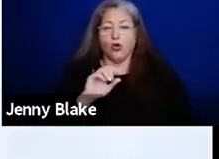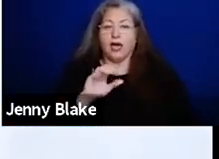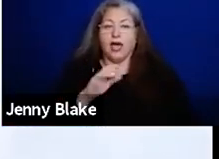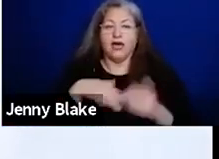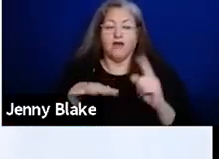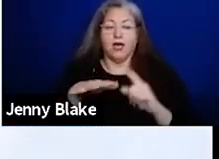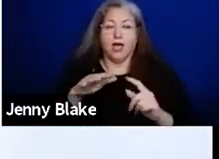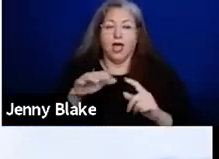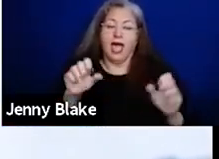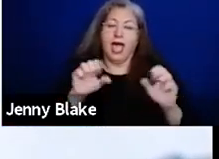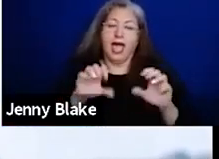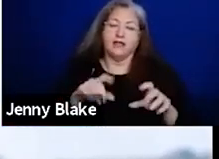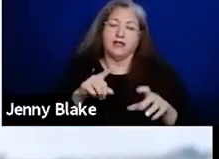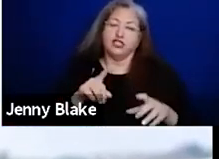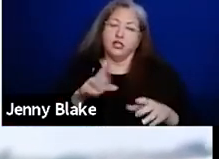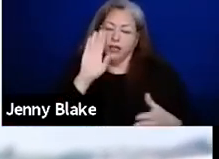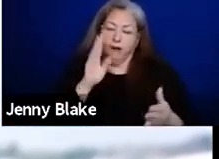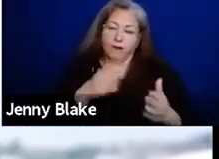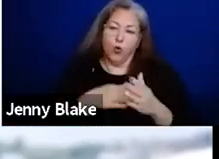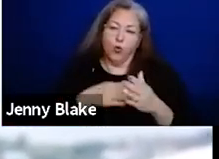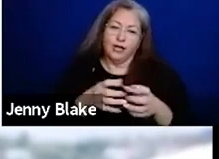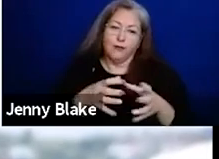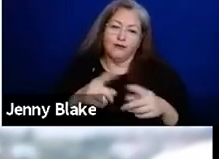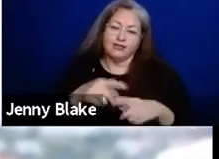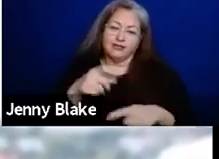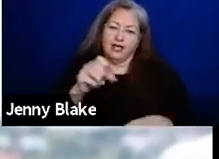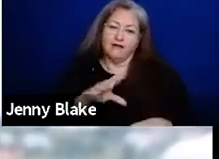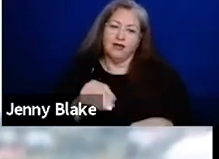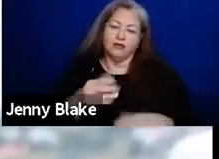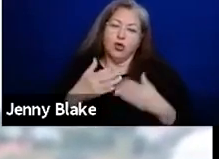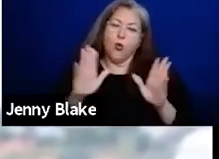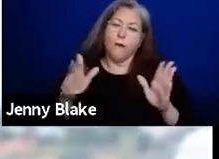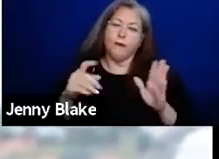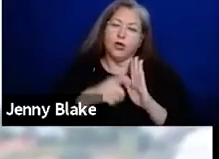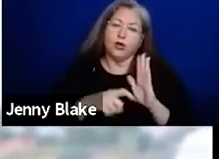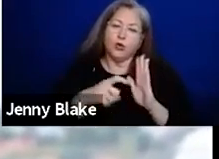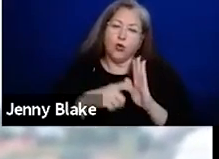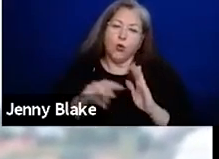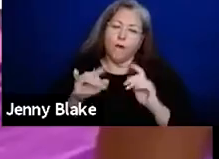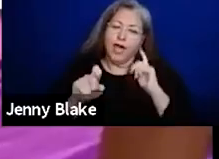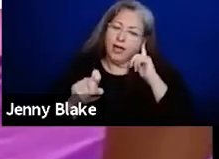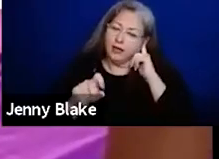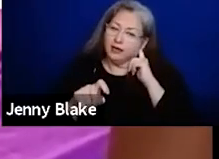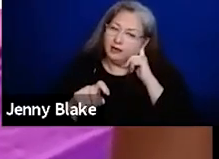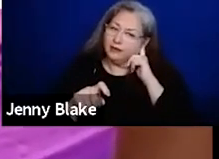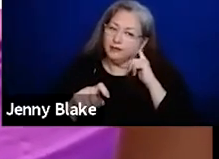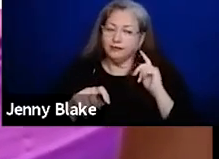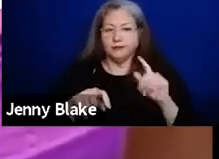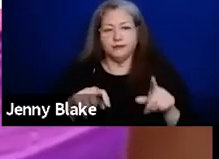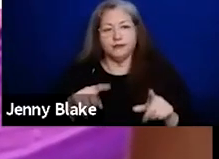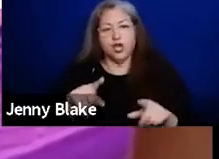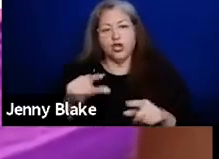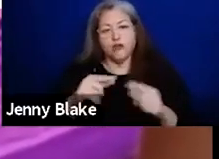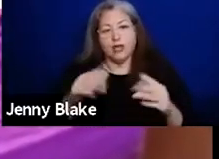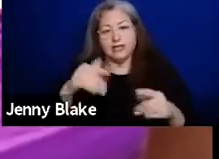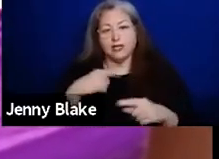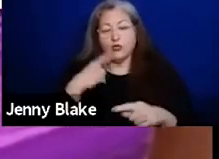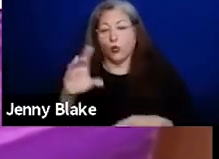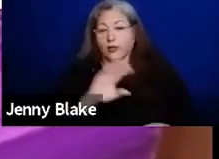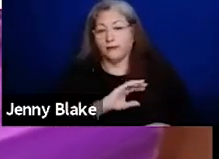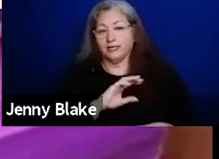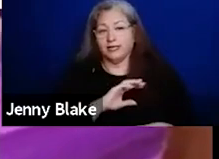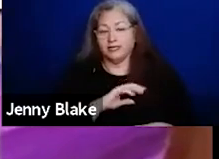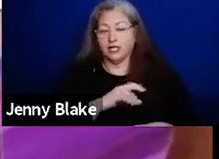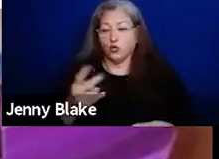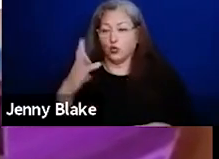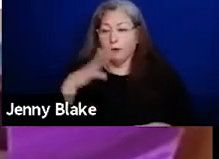had opposed the expansion of one of South Africa's largest open coal mines in KwaZulu-Natal province. Her grandson told the police two